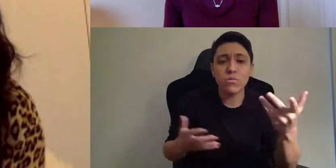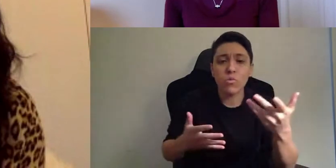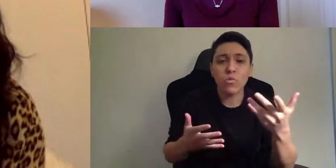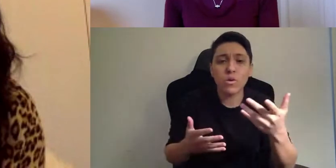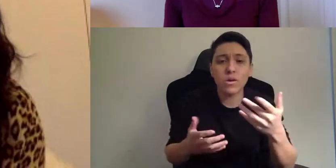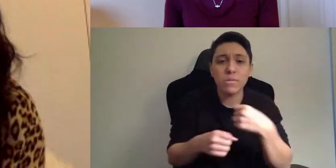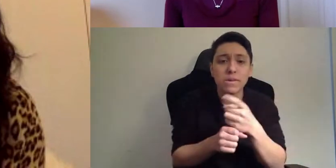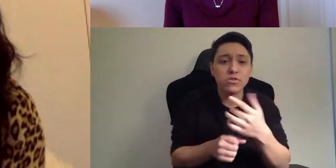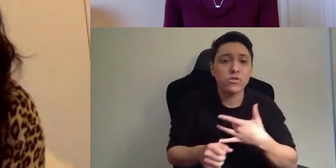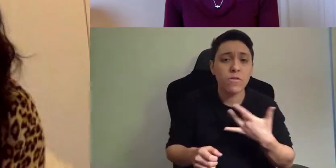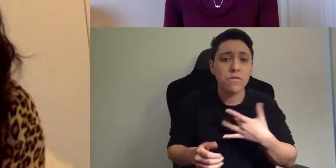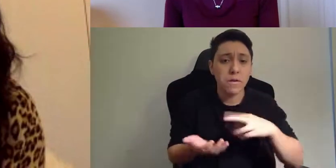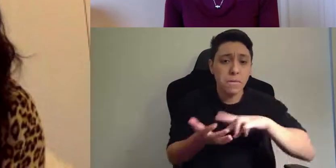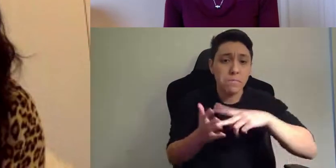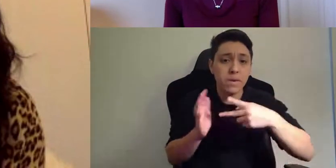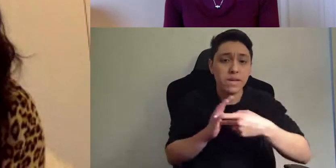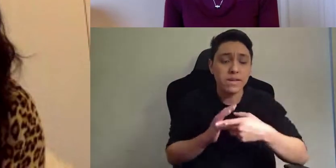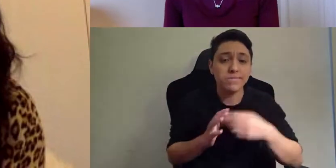Reasons to live